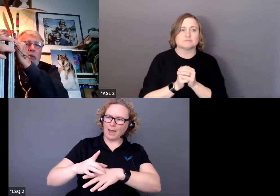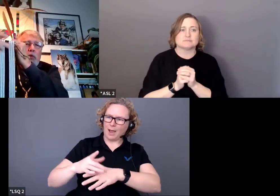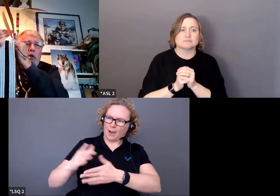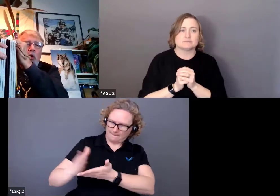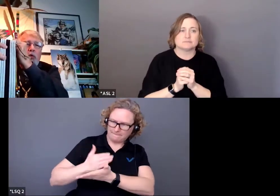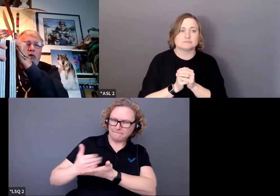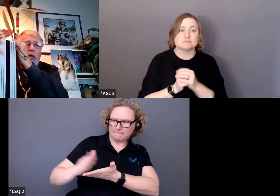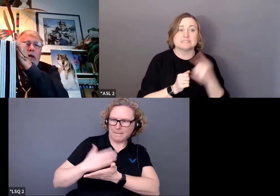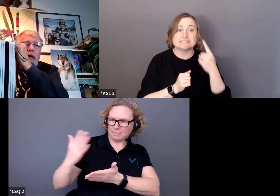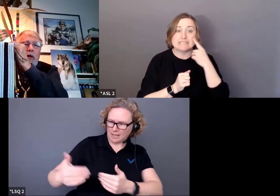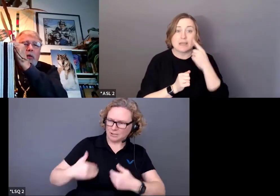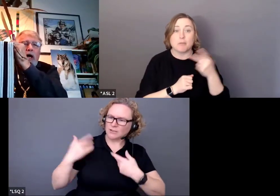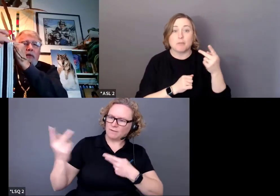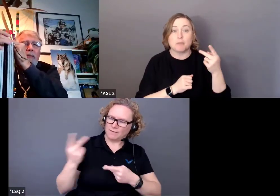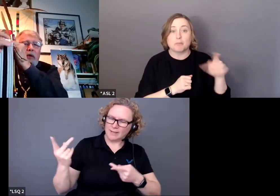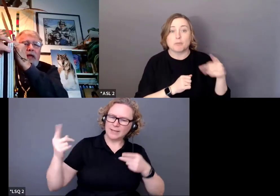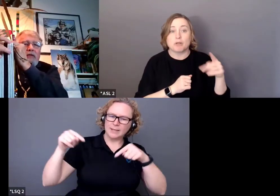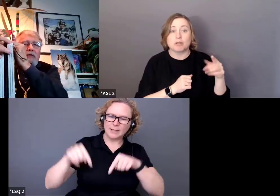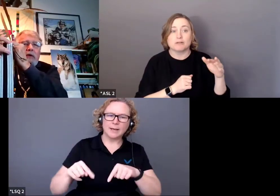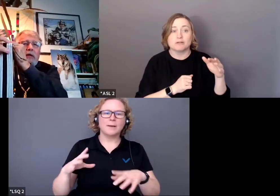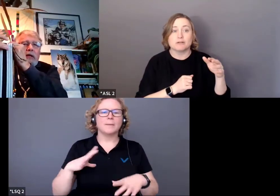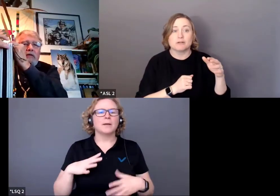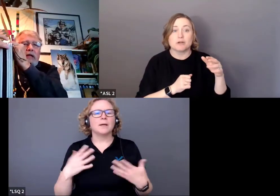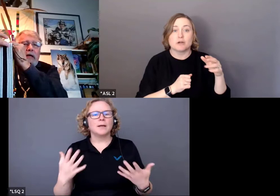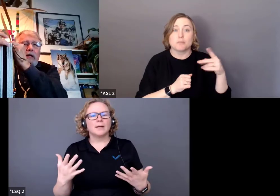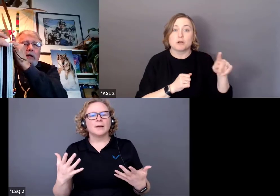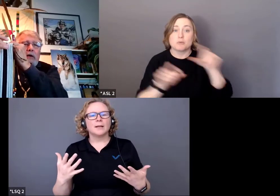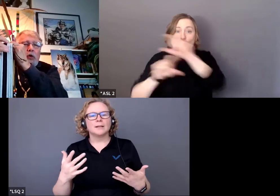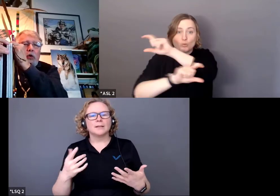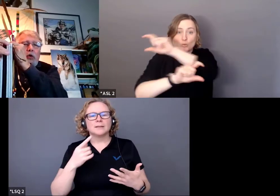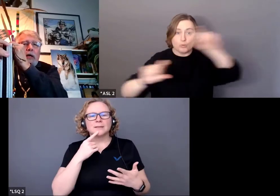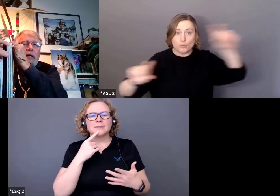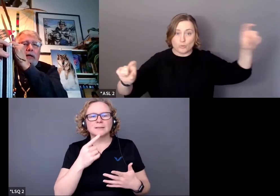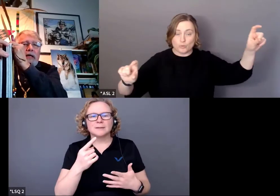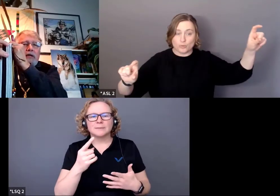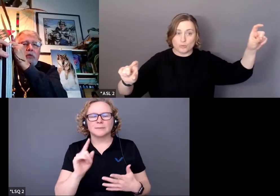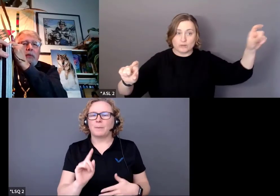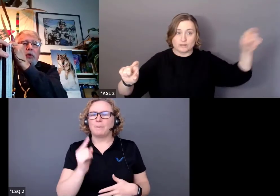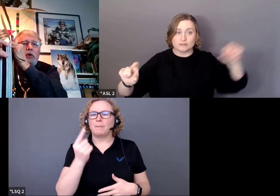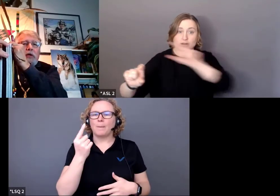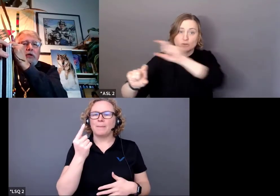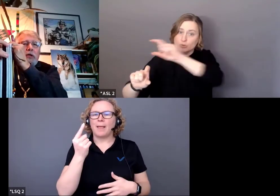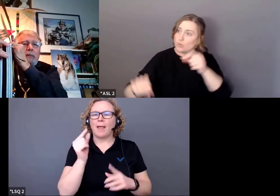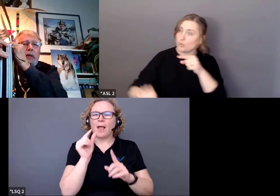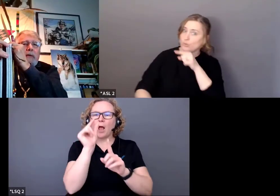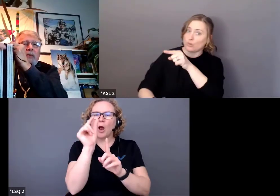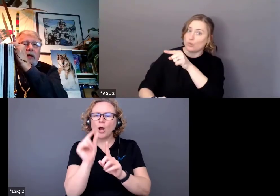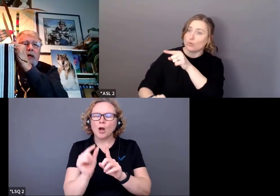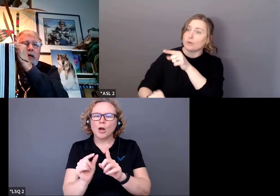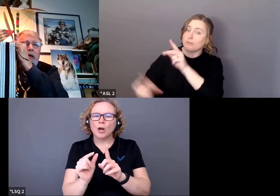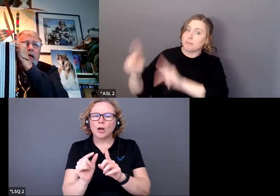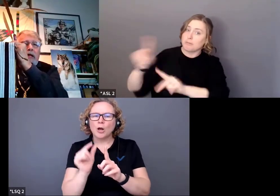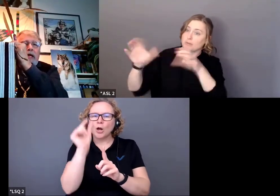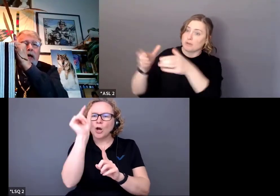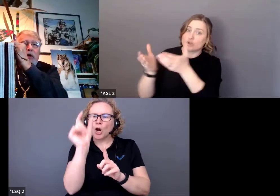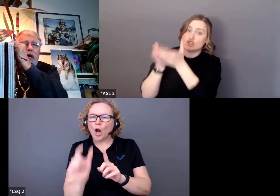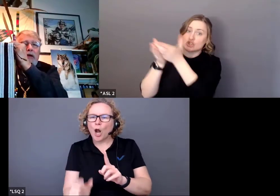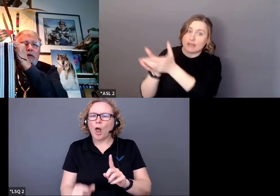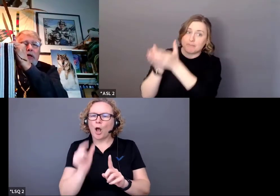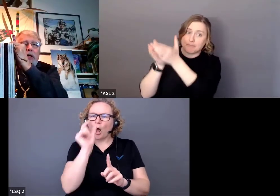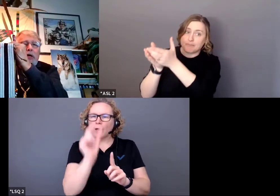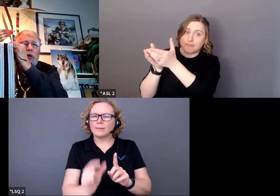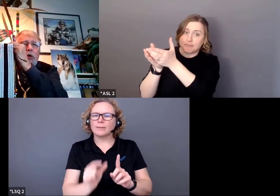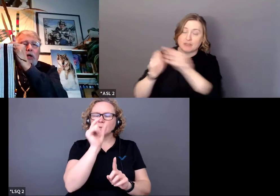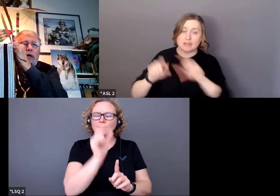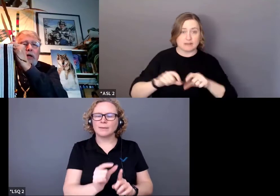two purple rows, one represents, it said, you, the Dutch people in your ship, and the other,